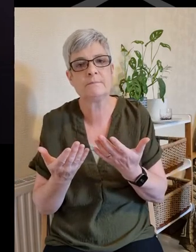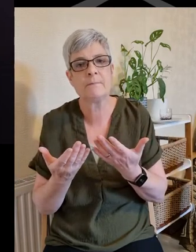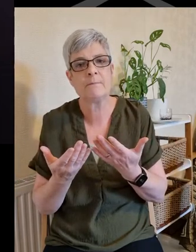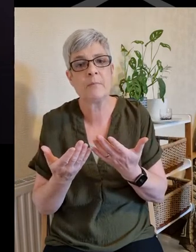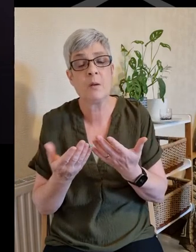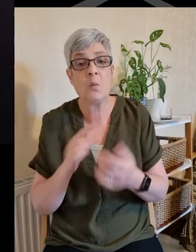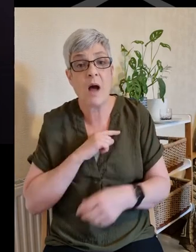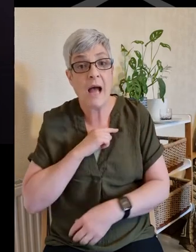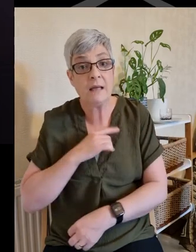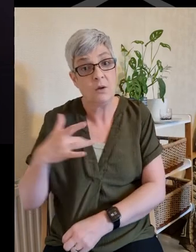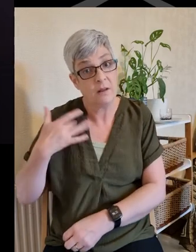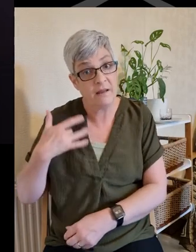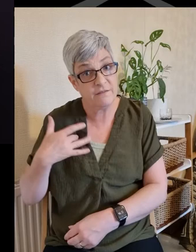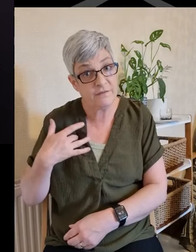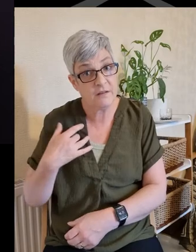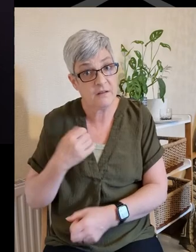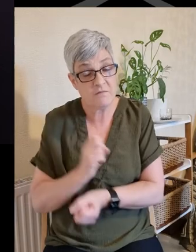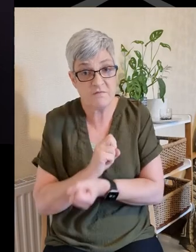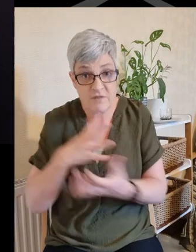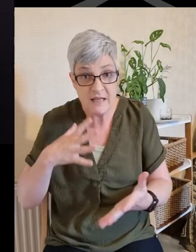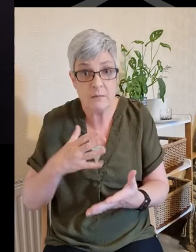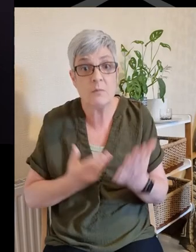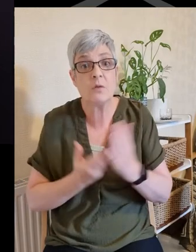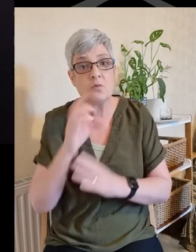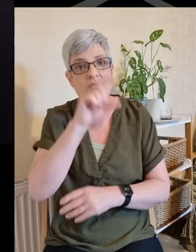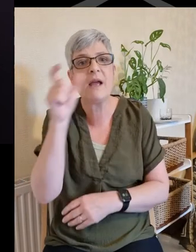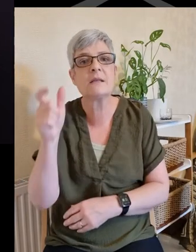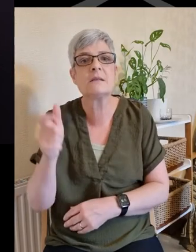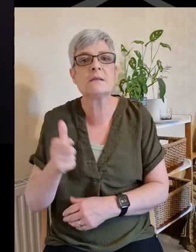to live in the freedom that's in Christ